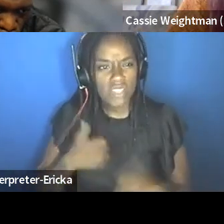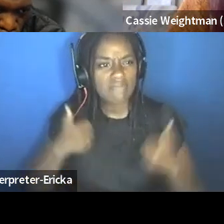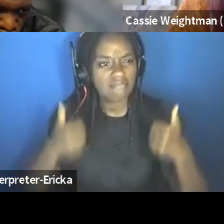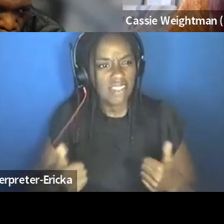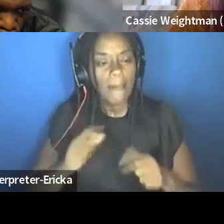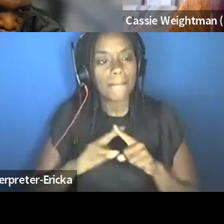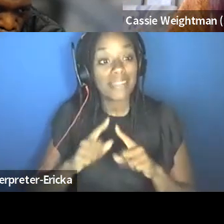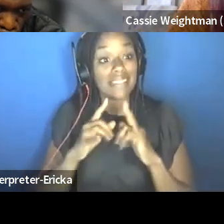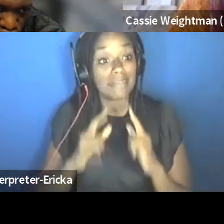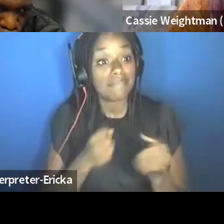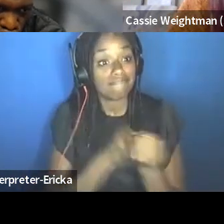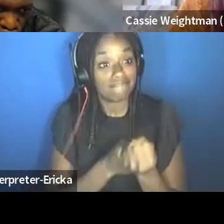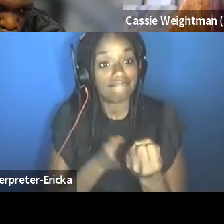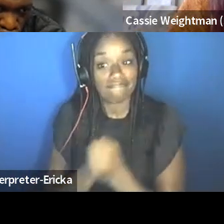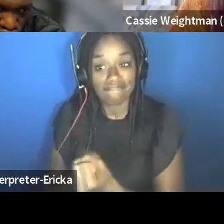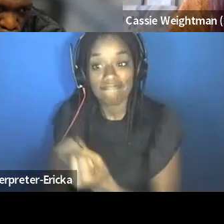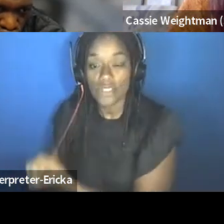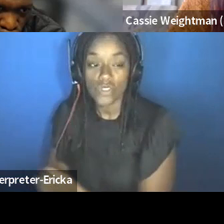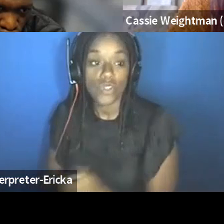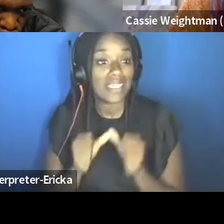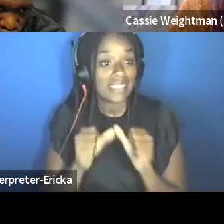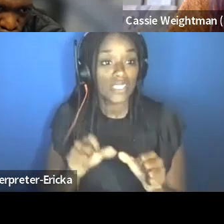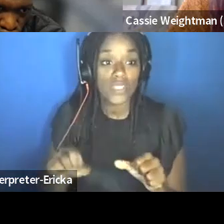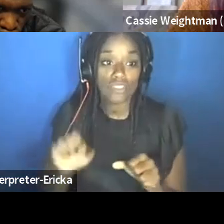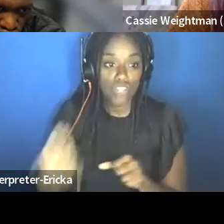we can continue to do these jobs for a long time.